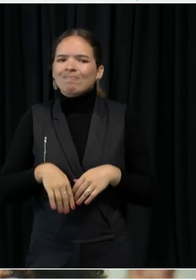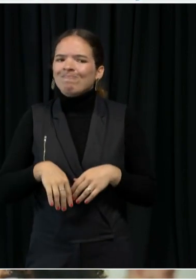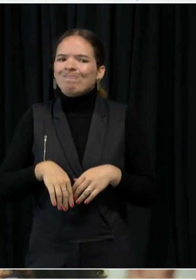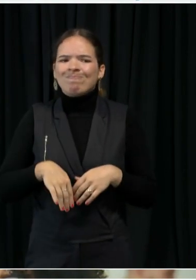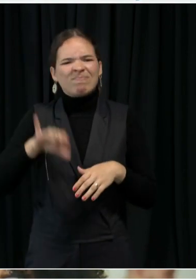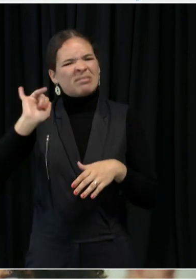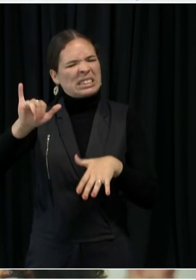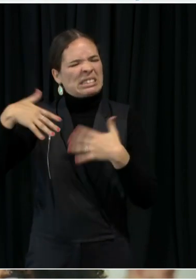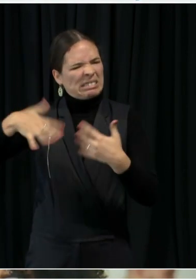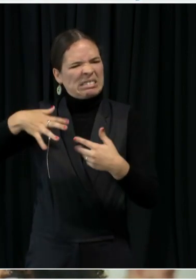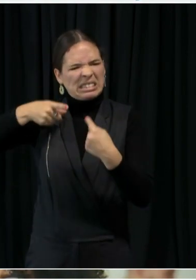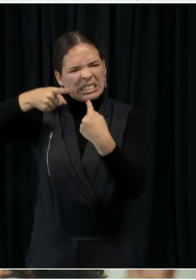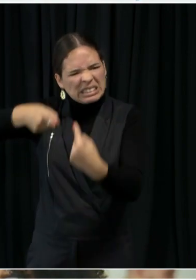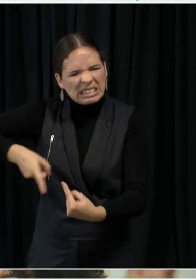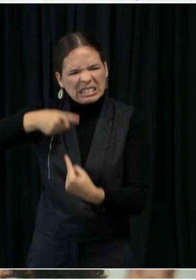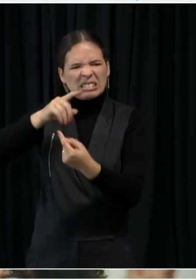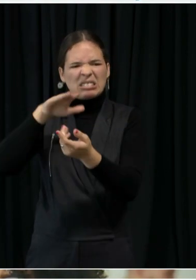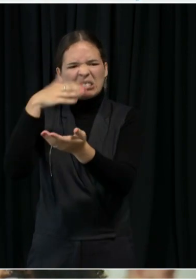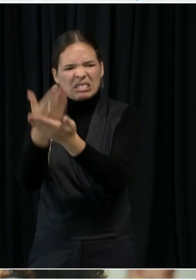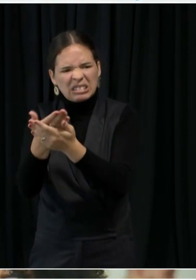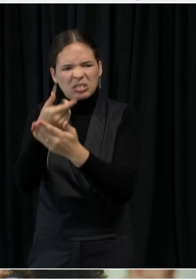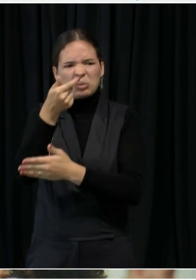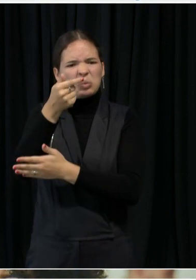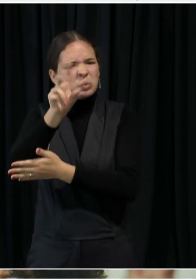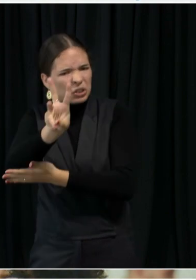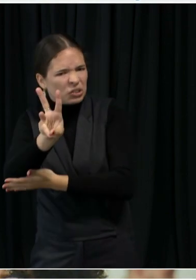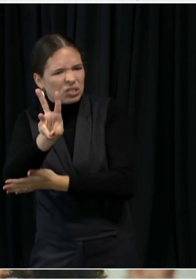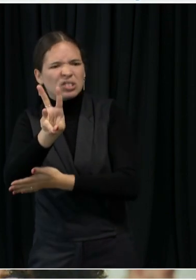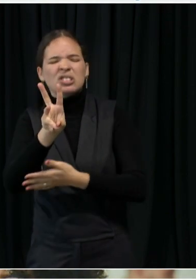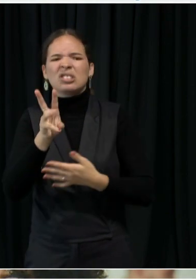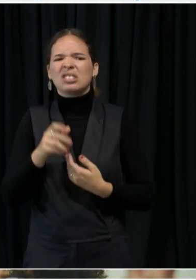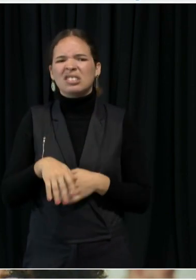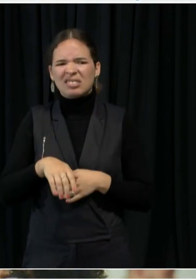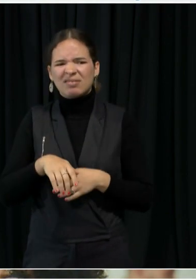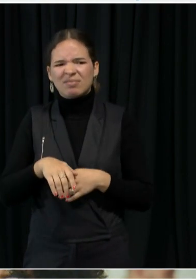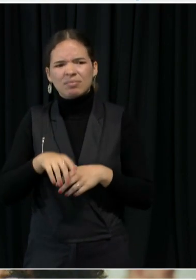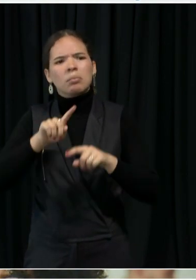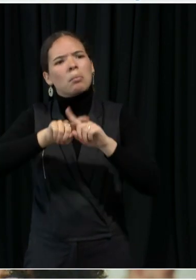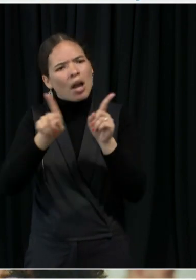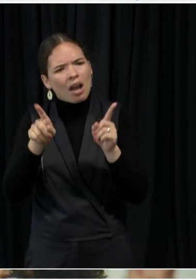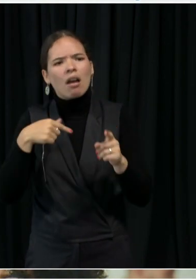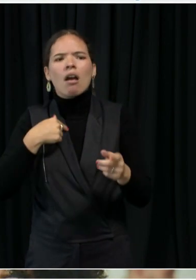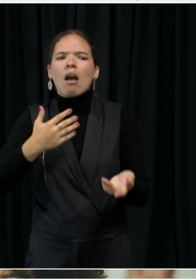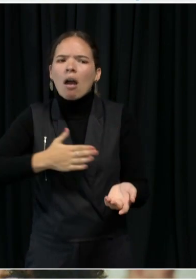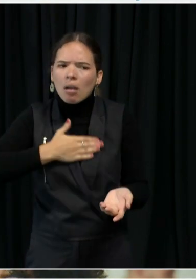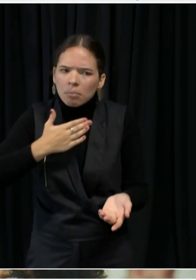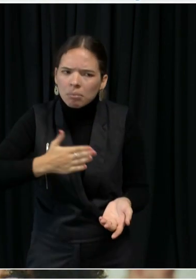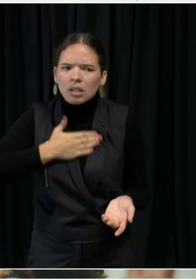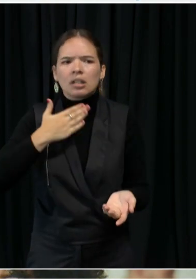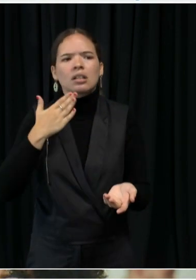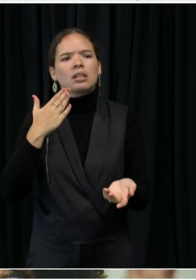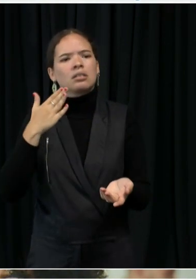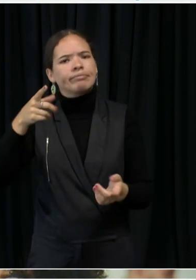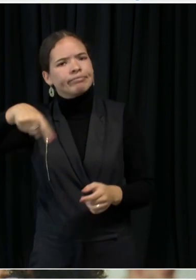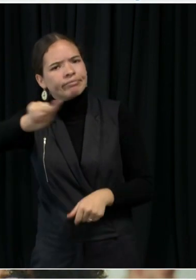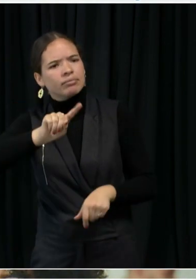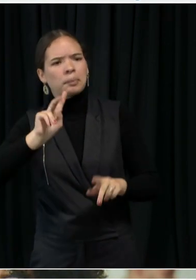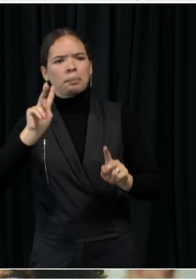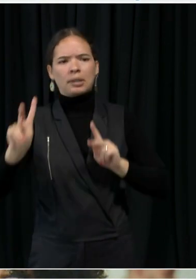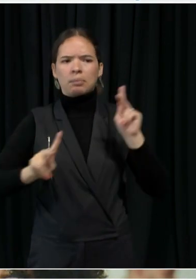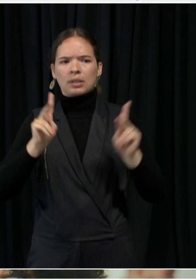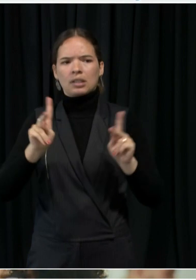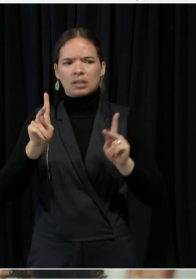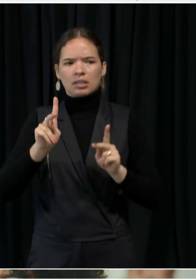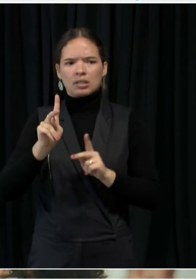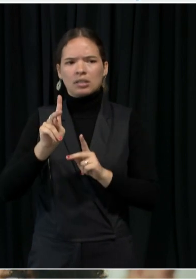It's been a concern for us all along as well. We're delighted to have some of our faculty serve at UMC currently, but all are